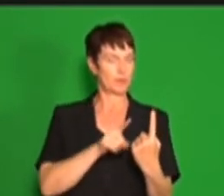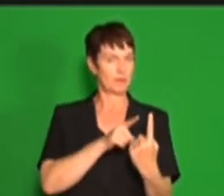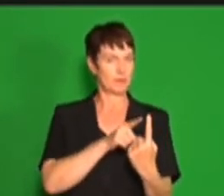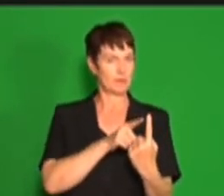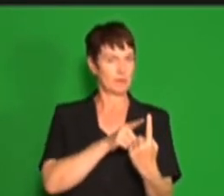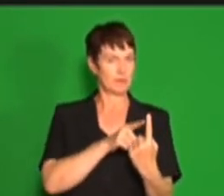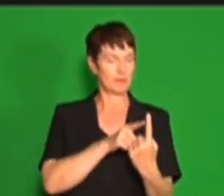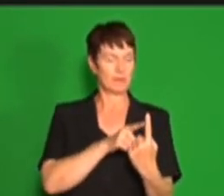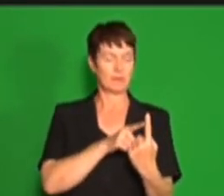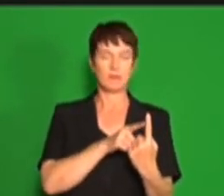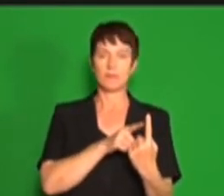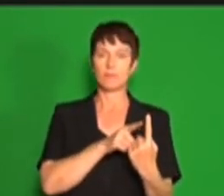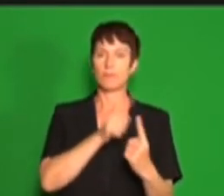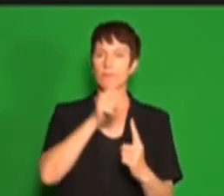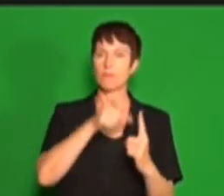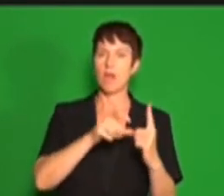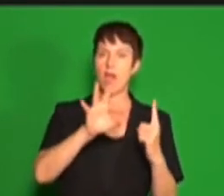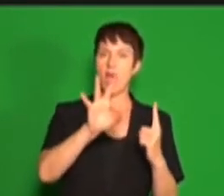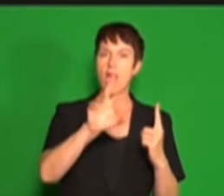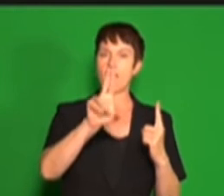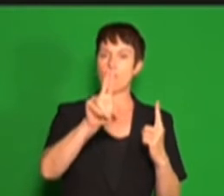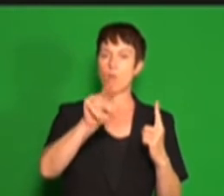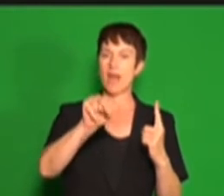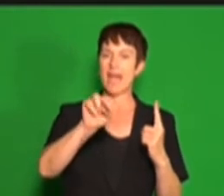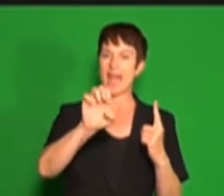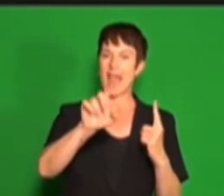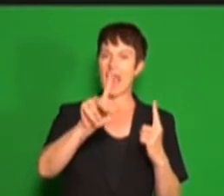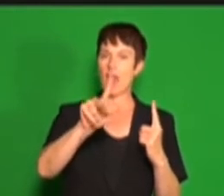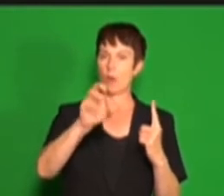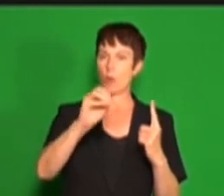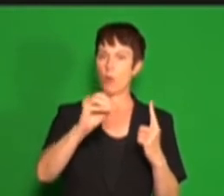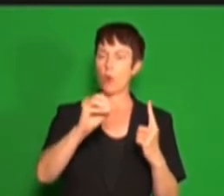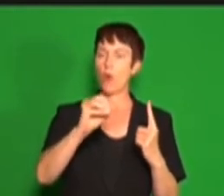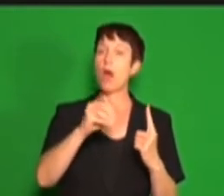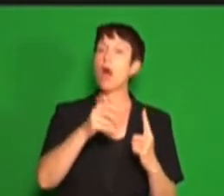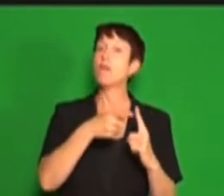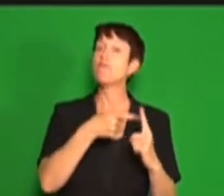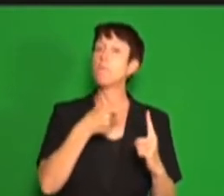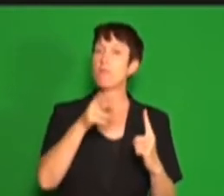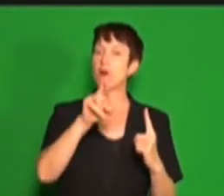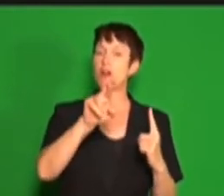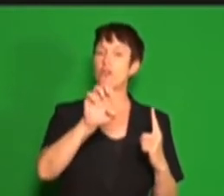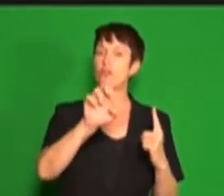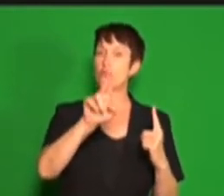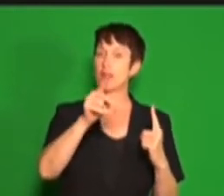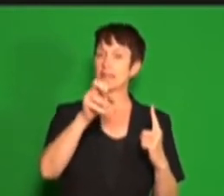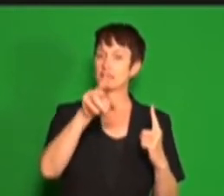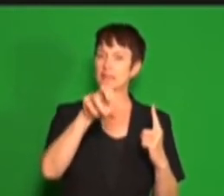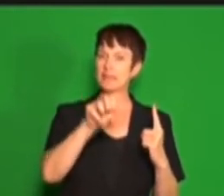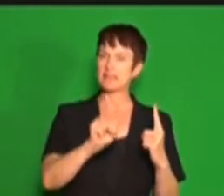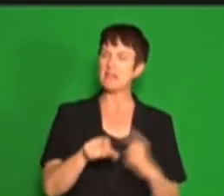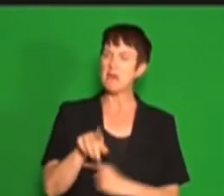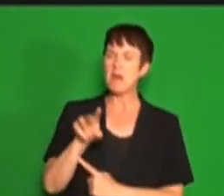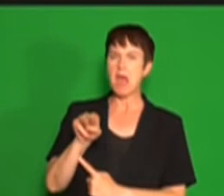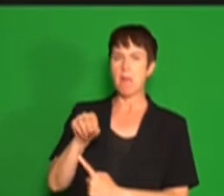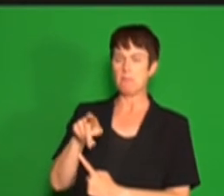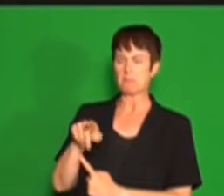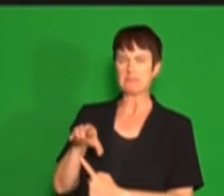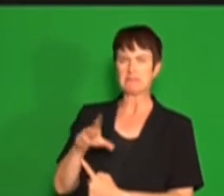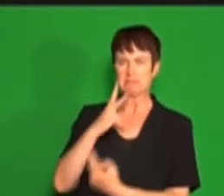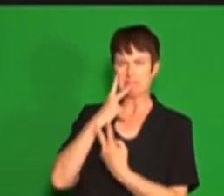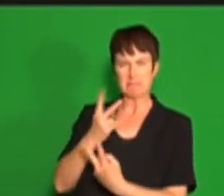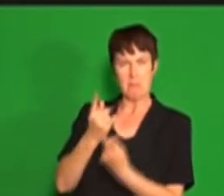Governor, we have a question from Funeko, from Reuters. What does the MPC view as the largest fiscal risk? Have